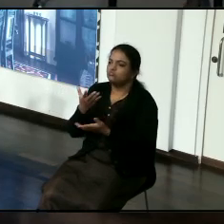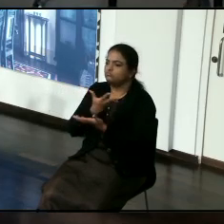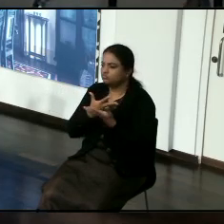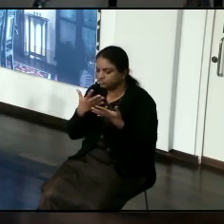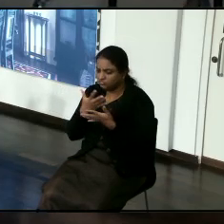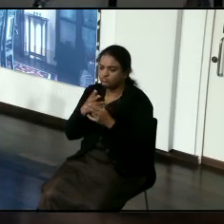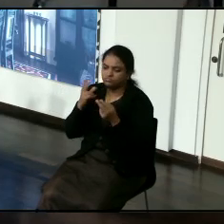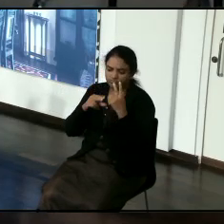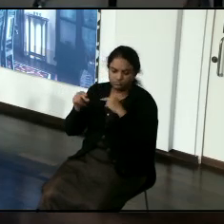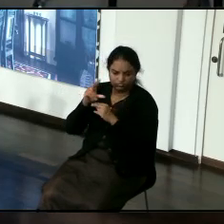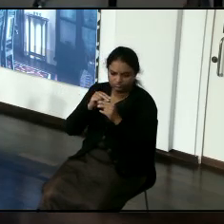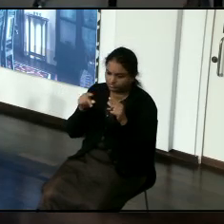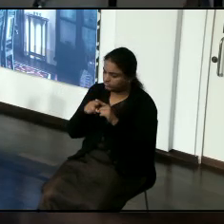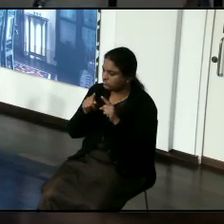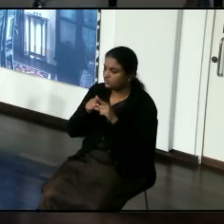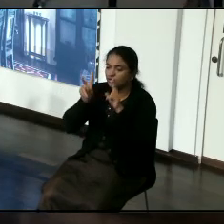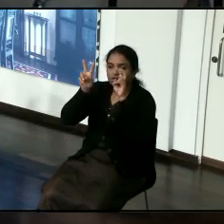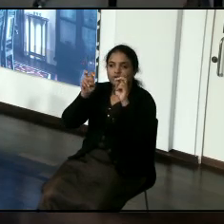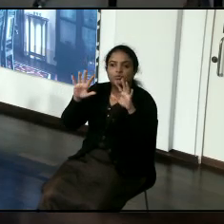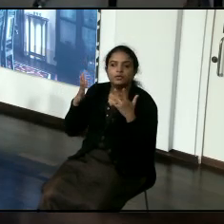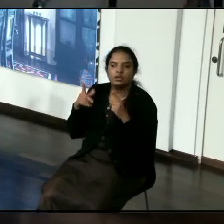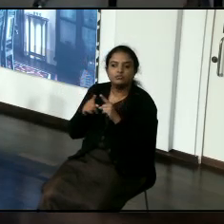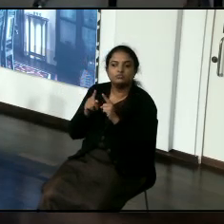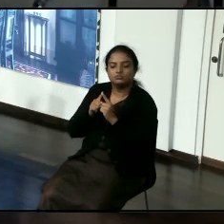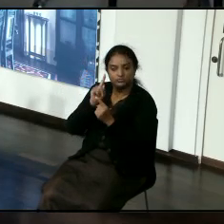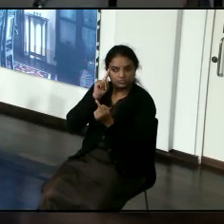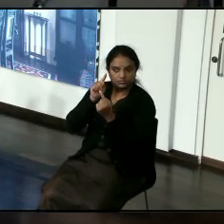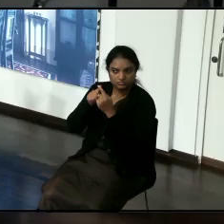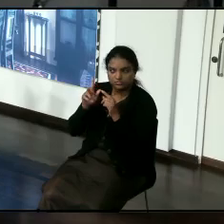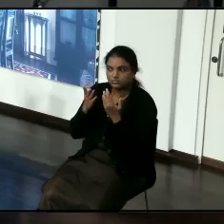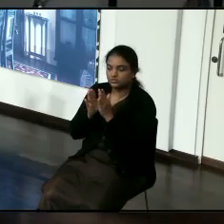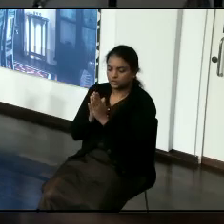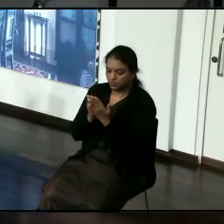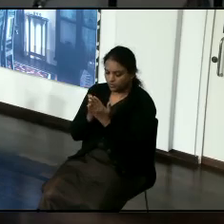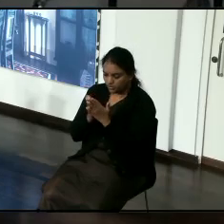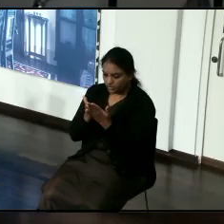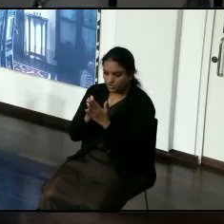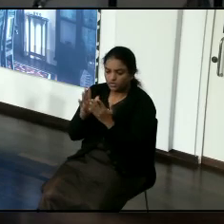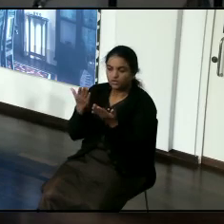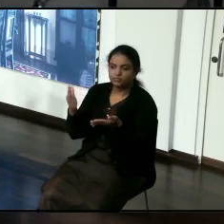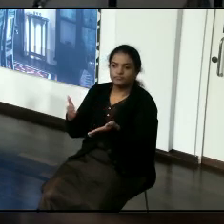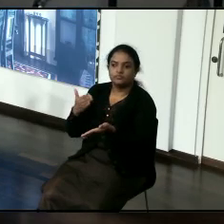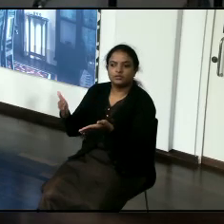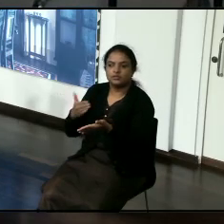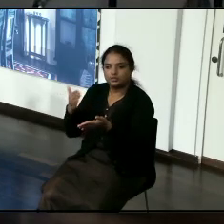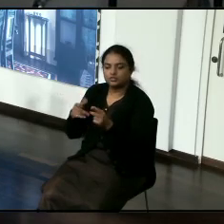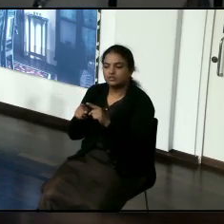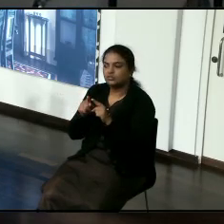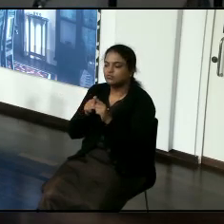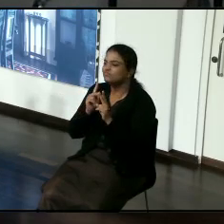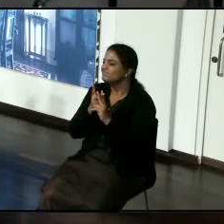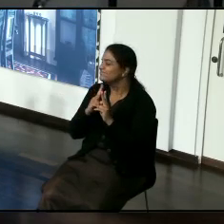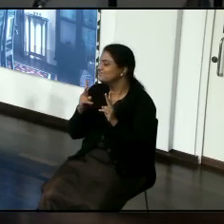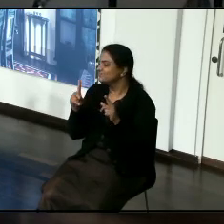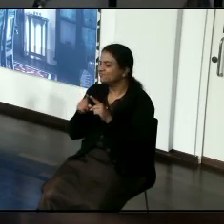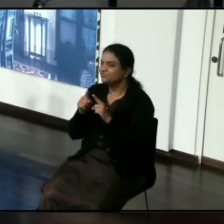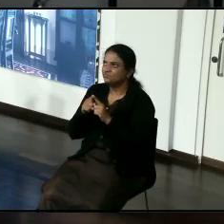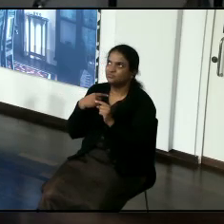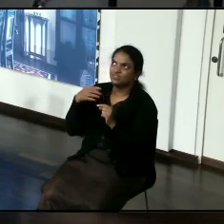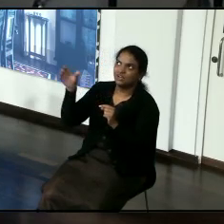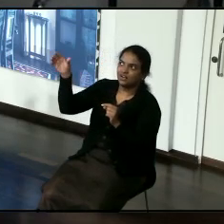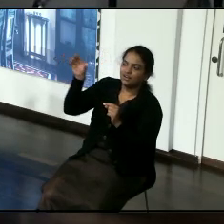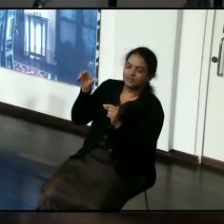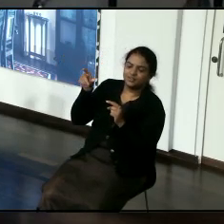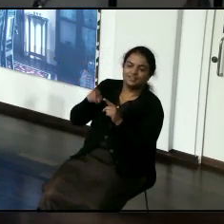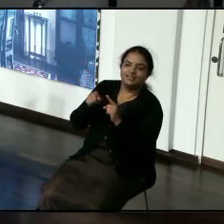whatever the topic was, he remembers exactly what book or magazine or document that conversation he pulls is. out something and he says, you